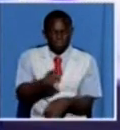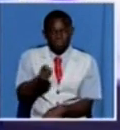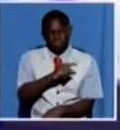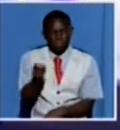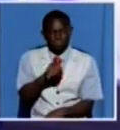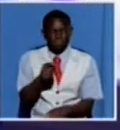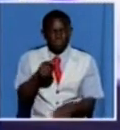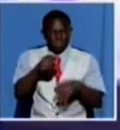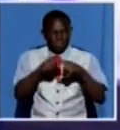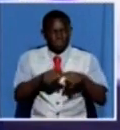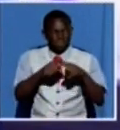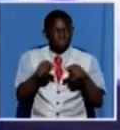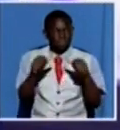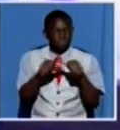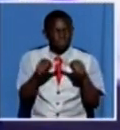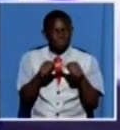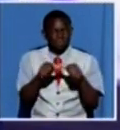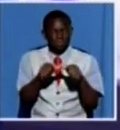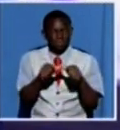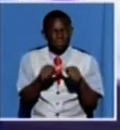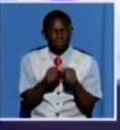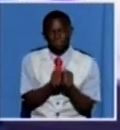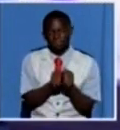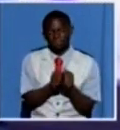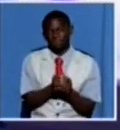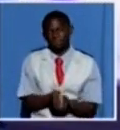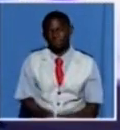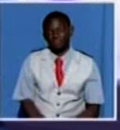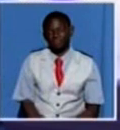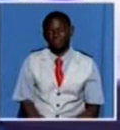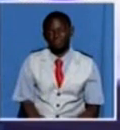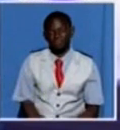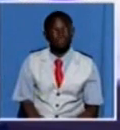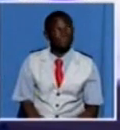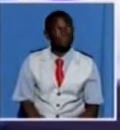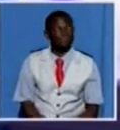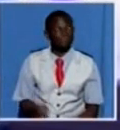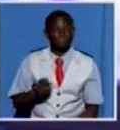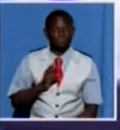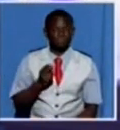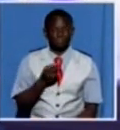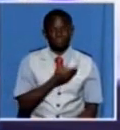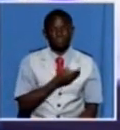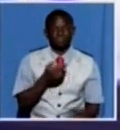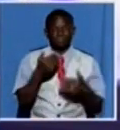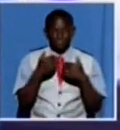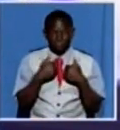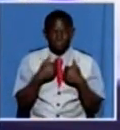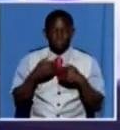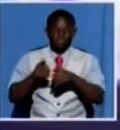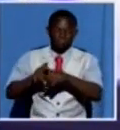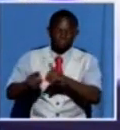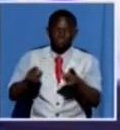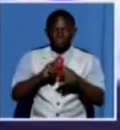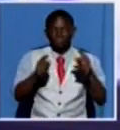cost on the 10 lanes cannot be as a cost on the single lane. So, and we have different classification of the toll plazas. We have